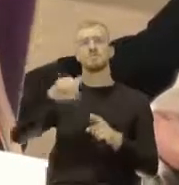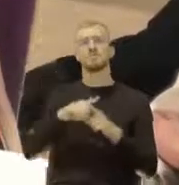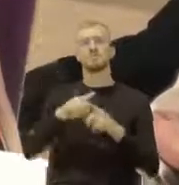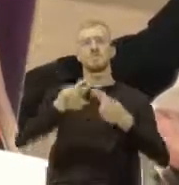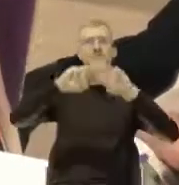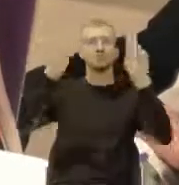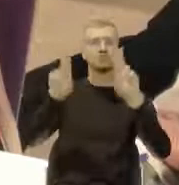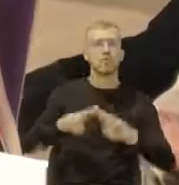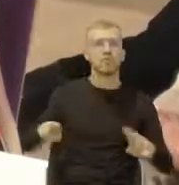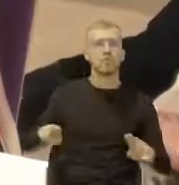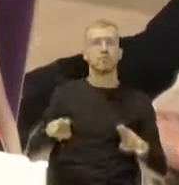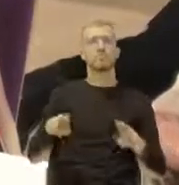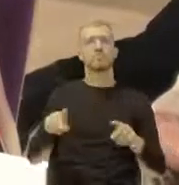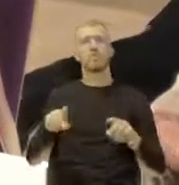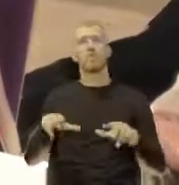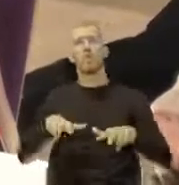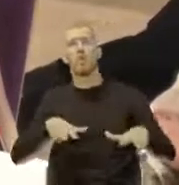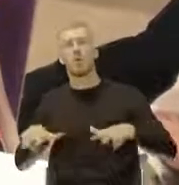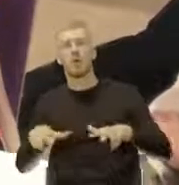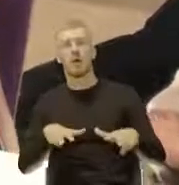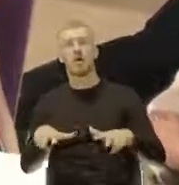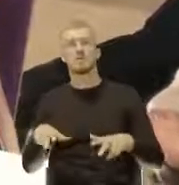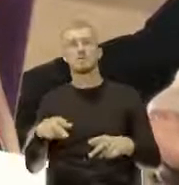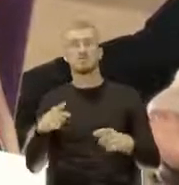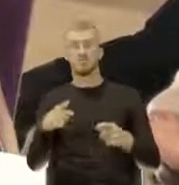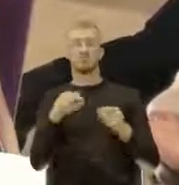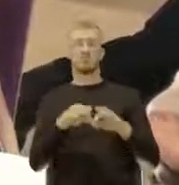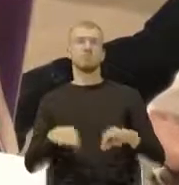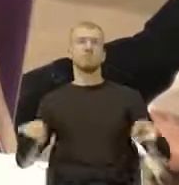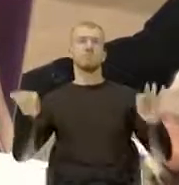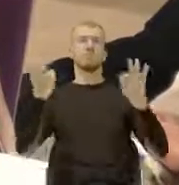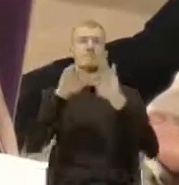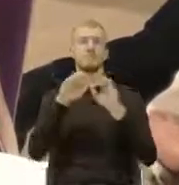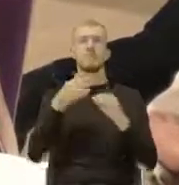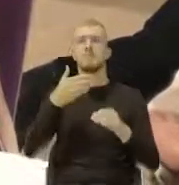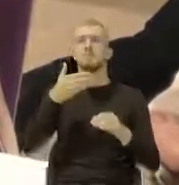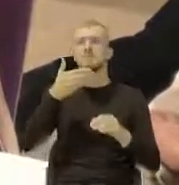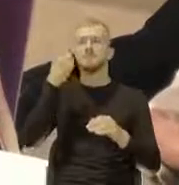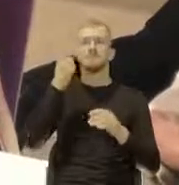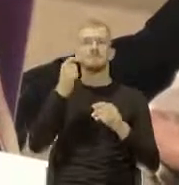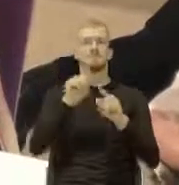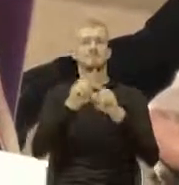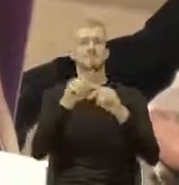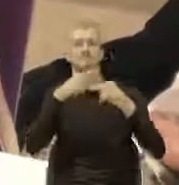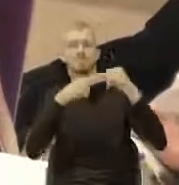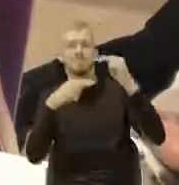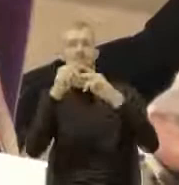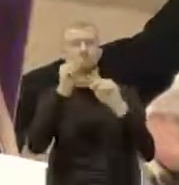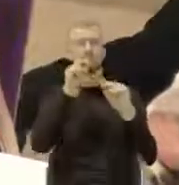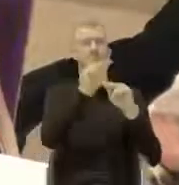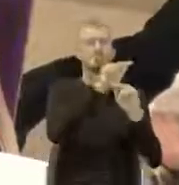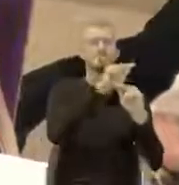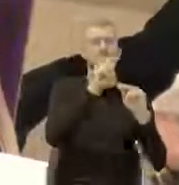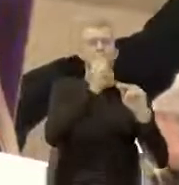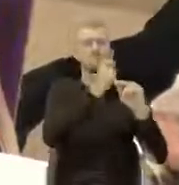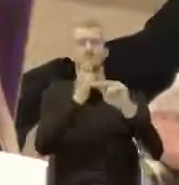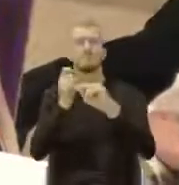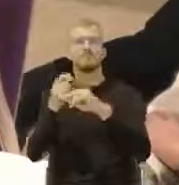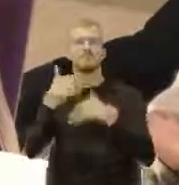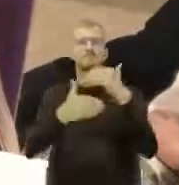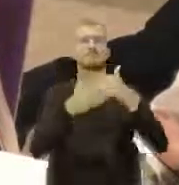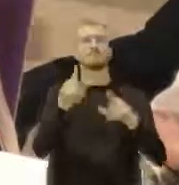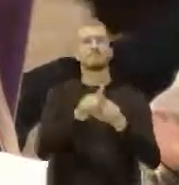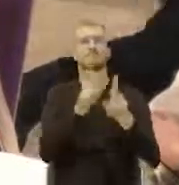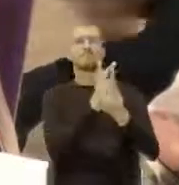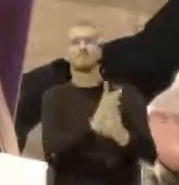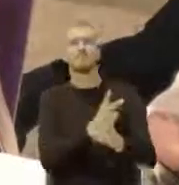panorama of social environment crises that we are going through. They are not enough.